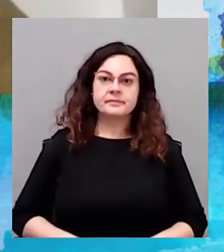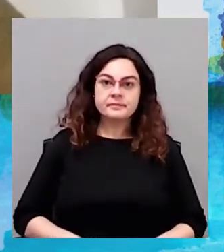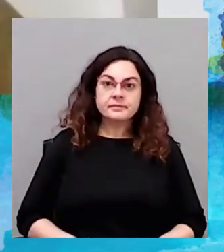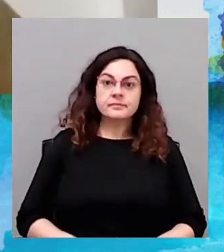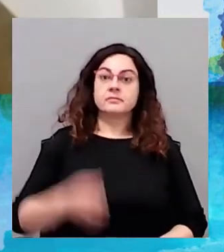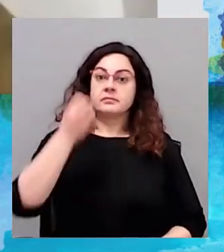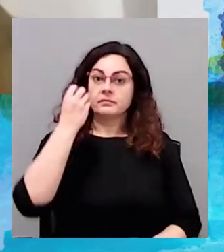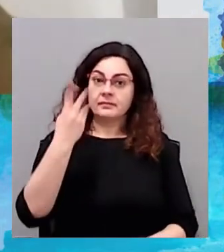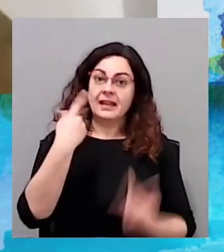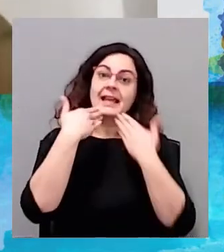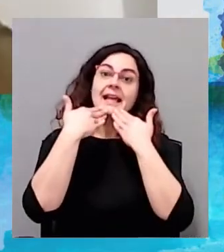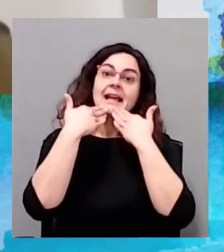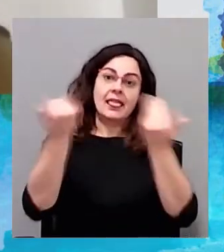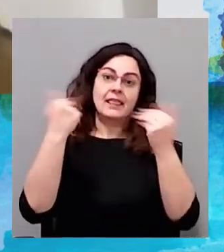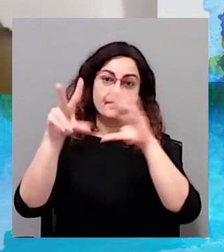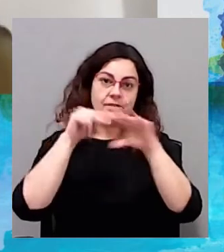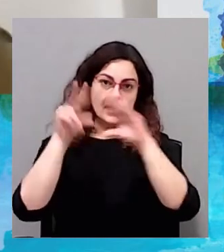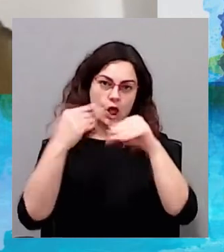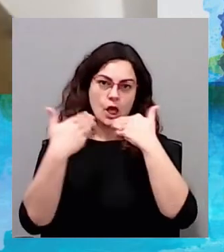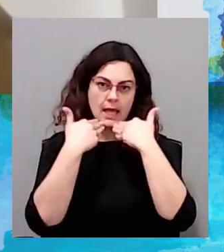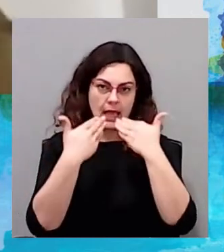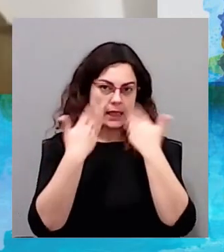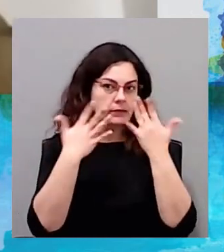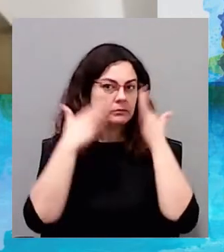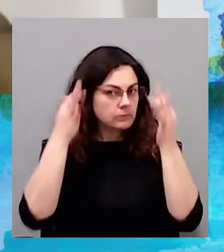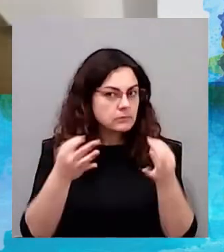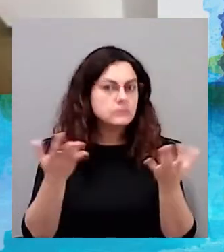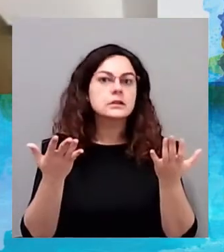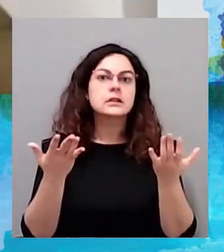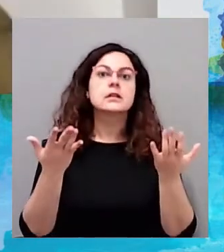So, thanks very much for that video.